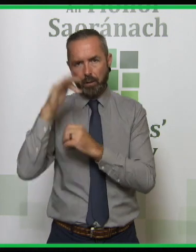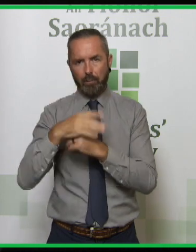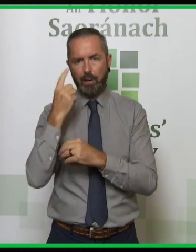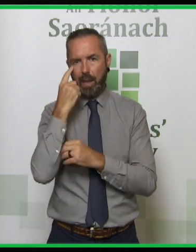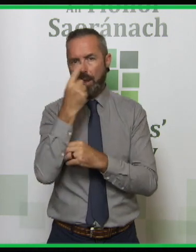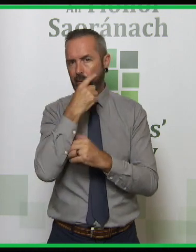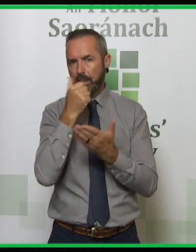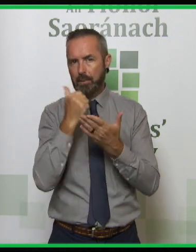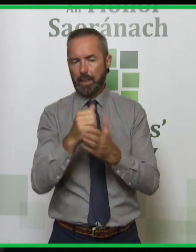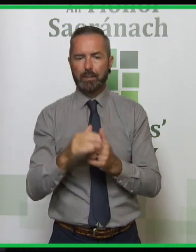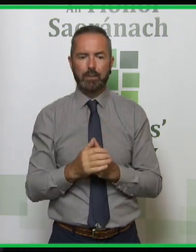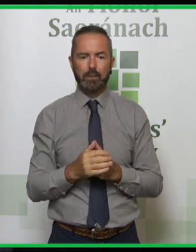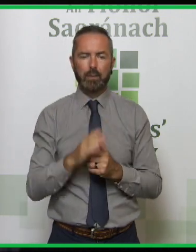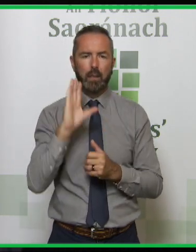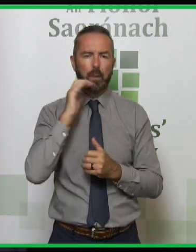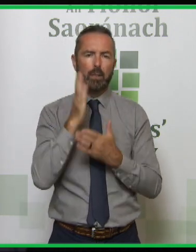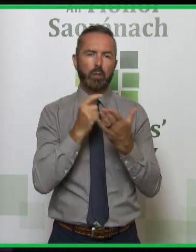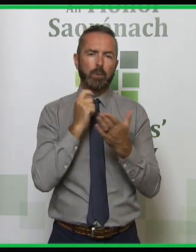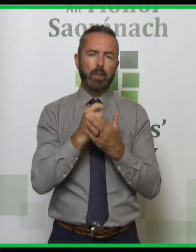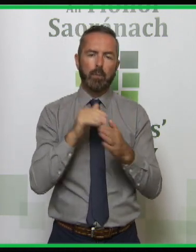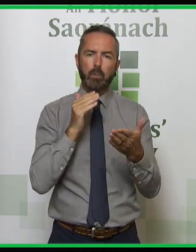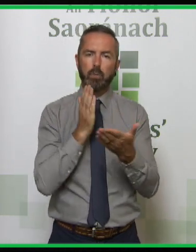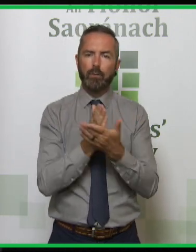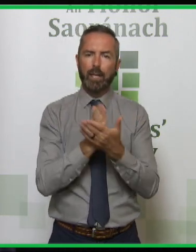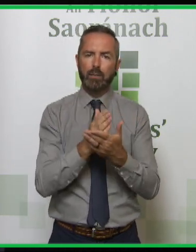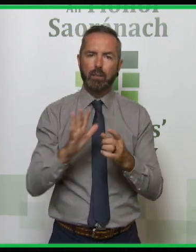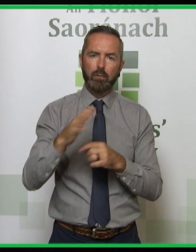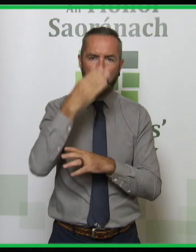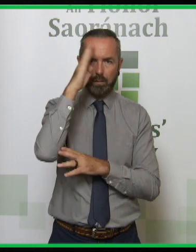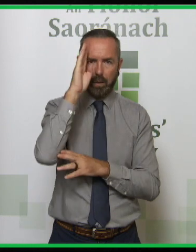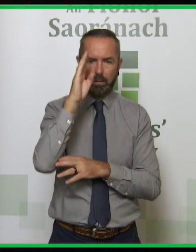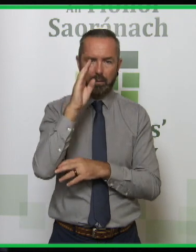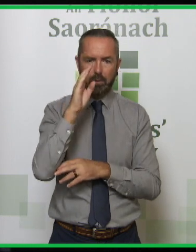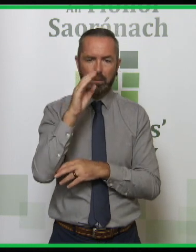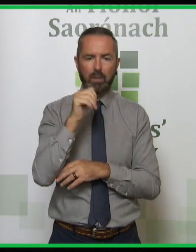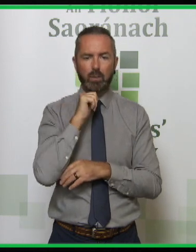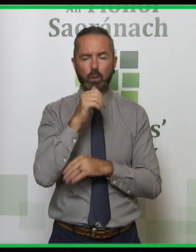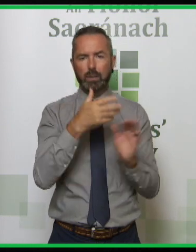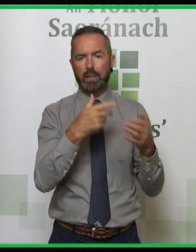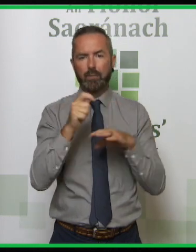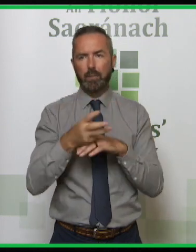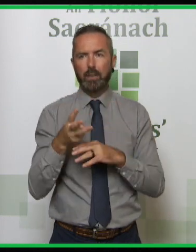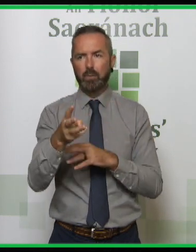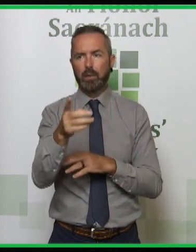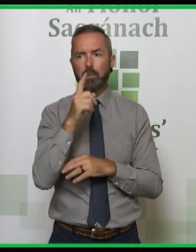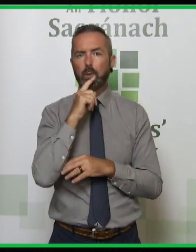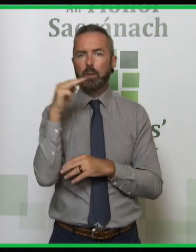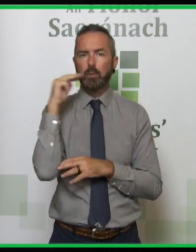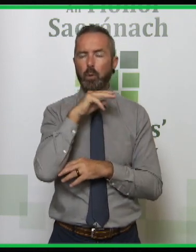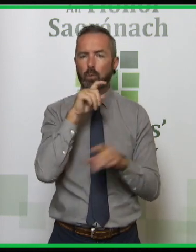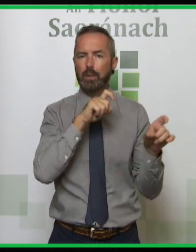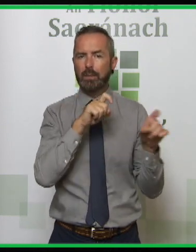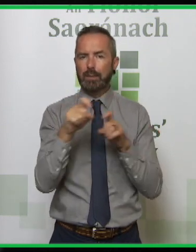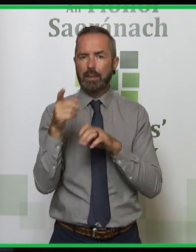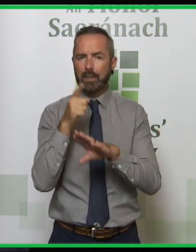to be honest with you, sometimes prevention across the country hasn't been delivered in line with the best possible evidence base, and it's really important that we really stick to that,